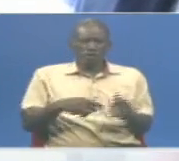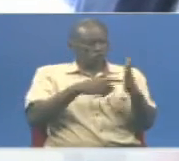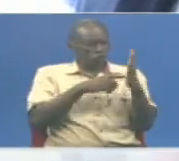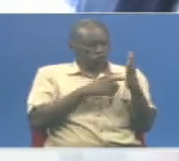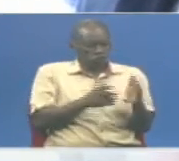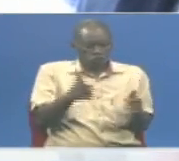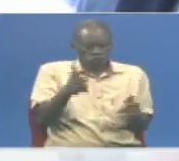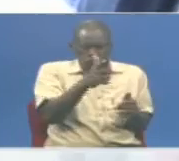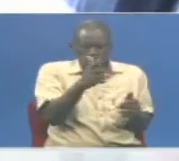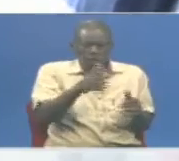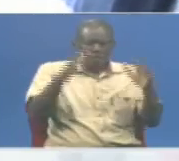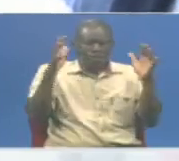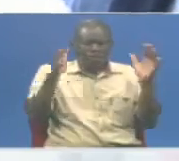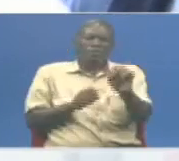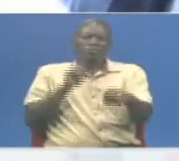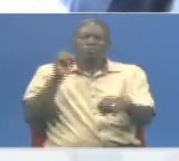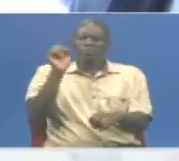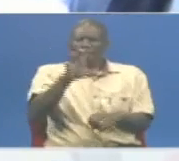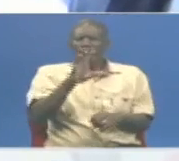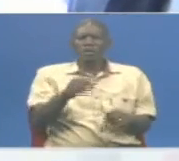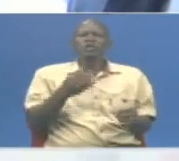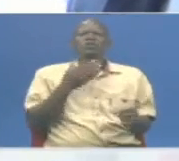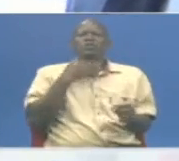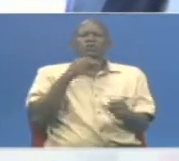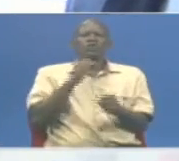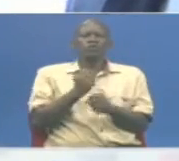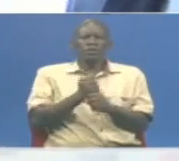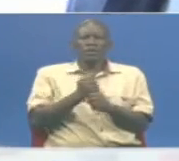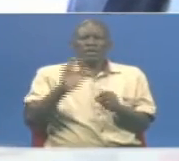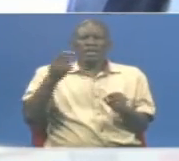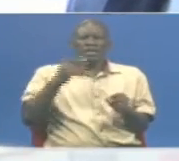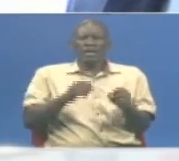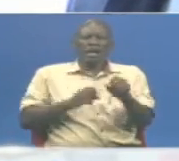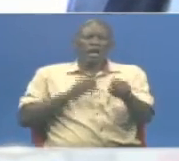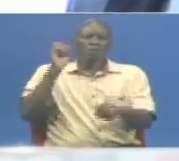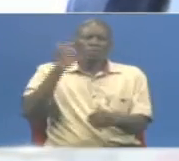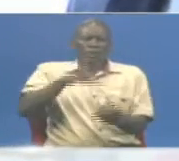movie, because we want to make Kenya a film destination. And